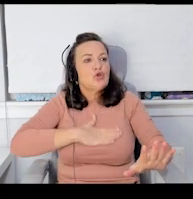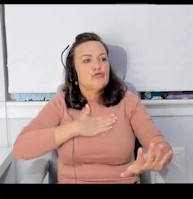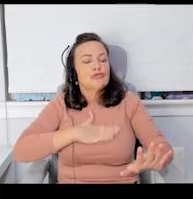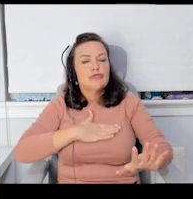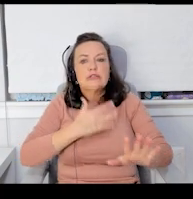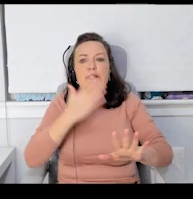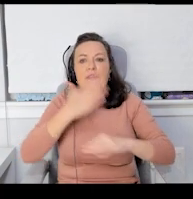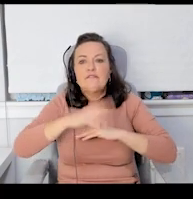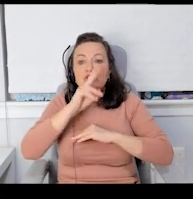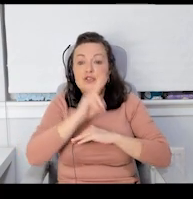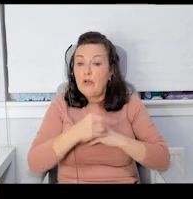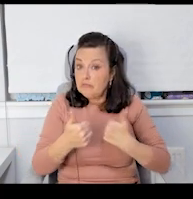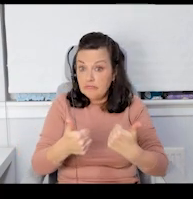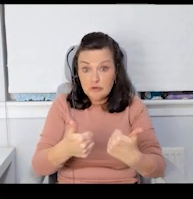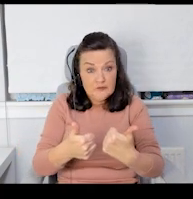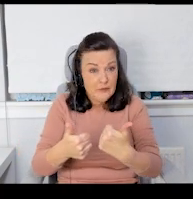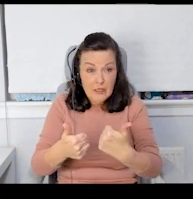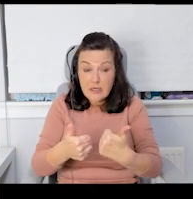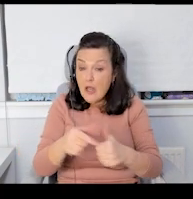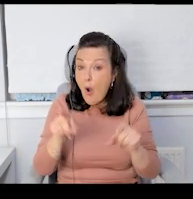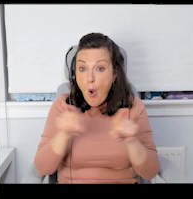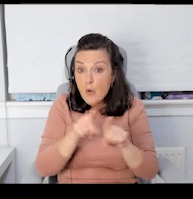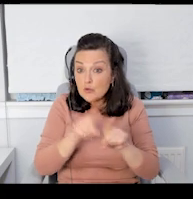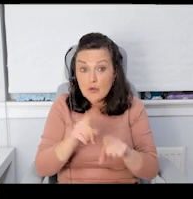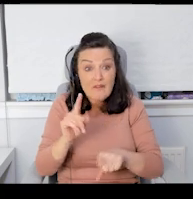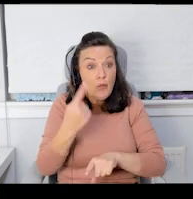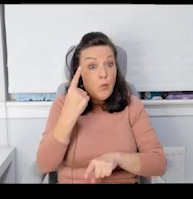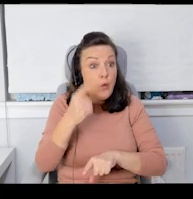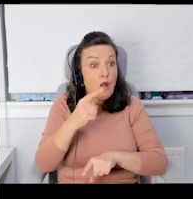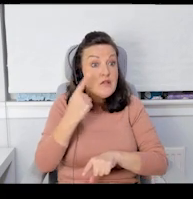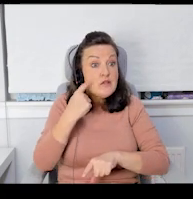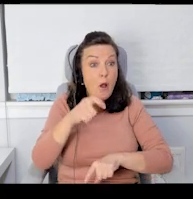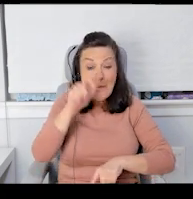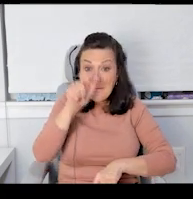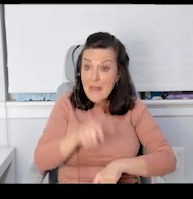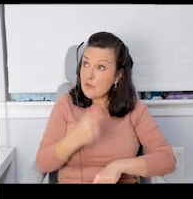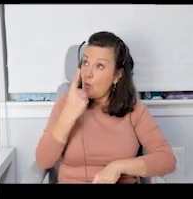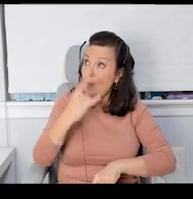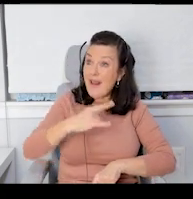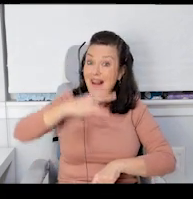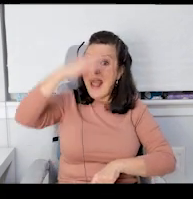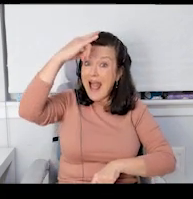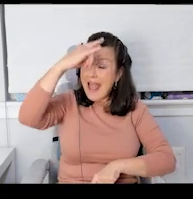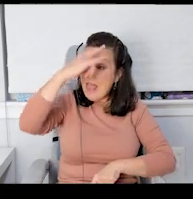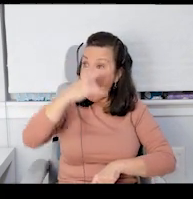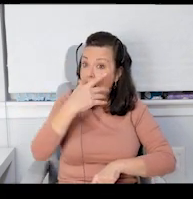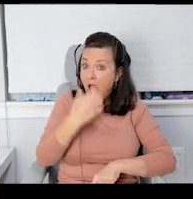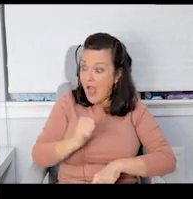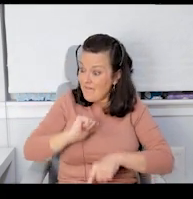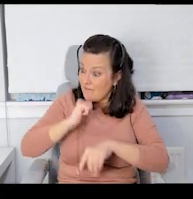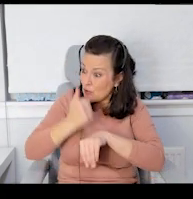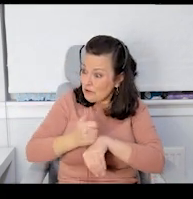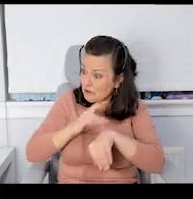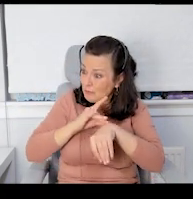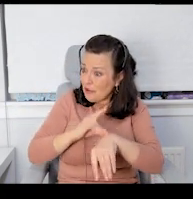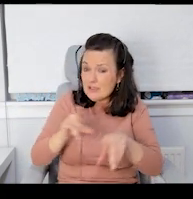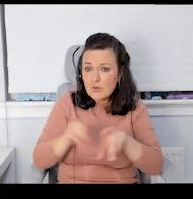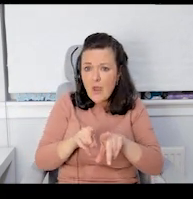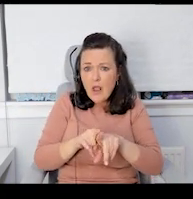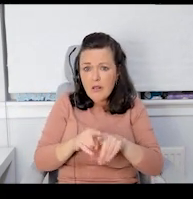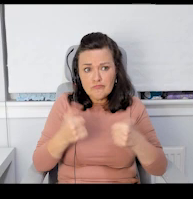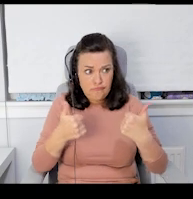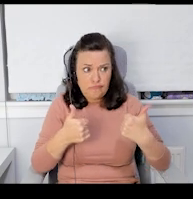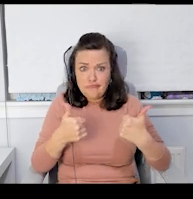also there for young people who are potentially aiming for one higher by the end of S6. So it's not just, you know, there's no